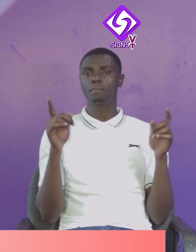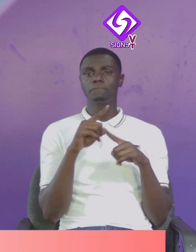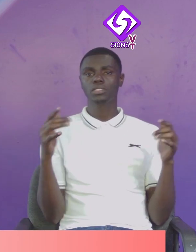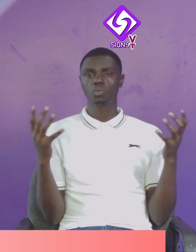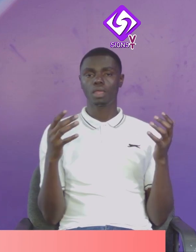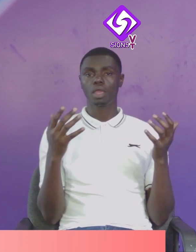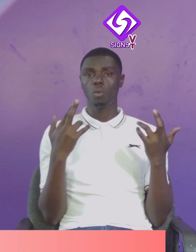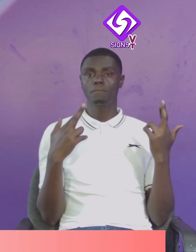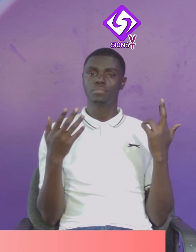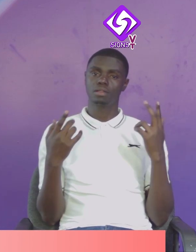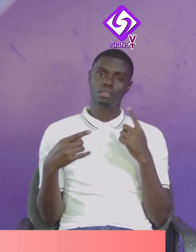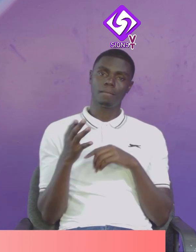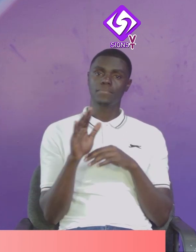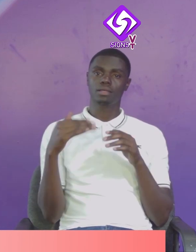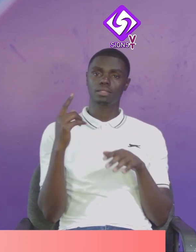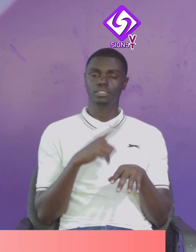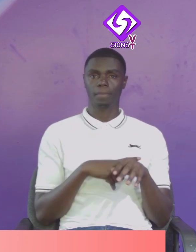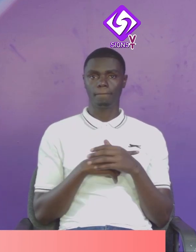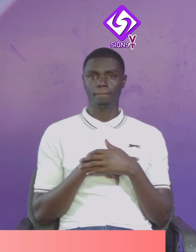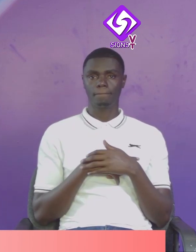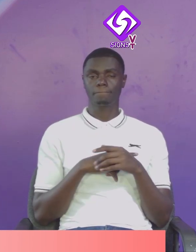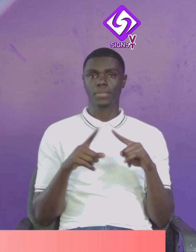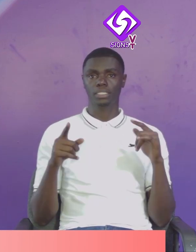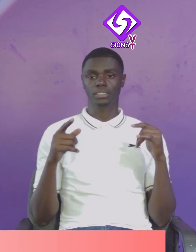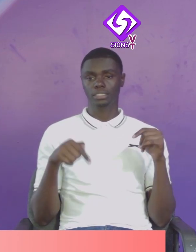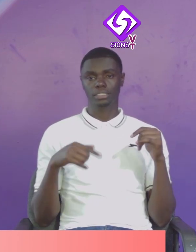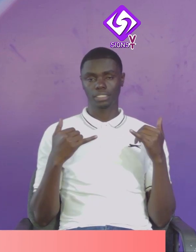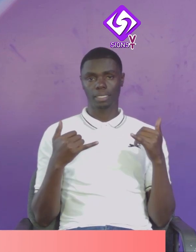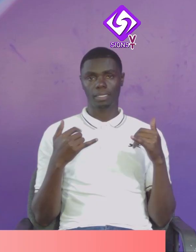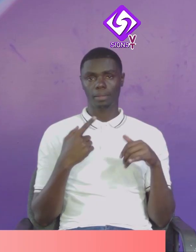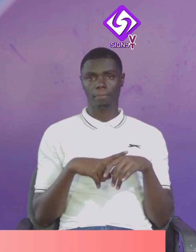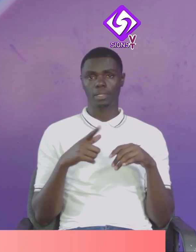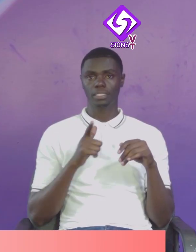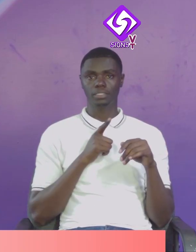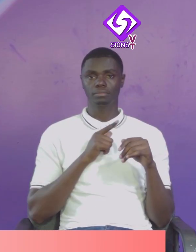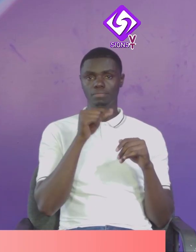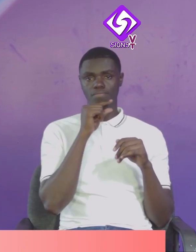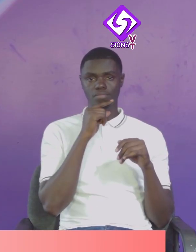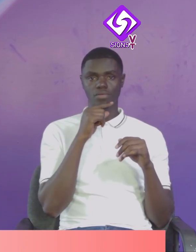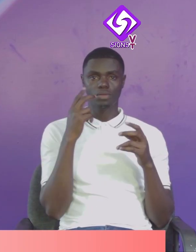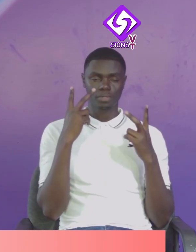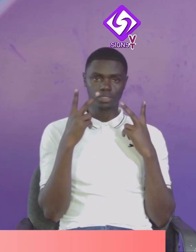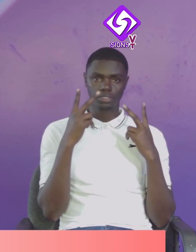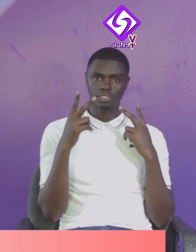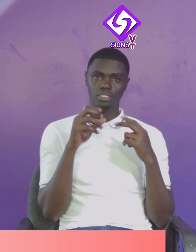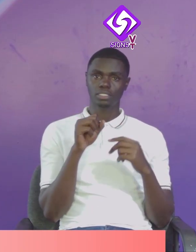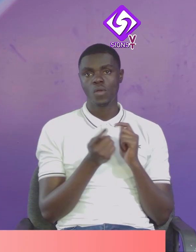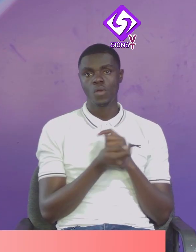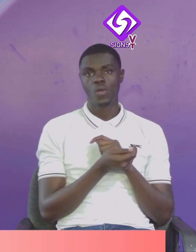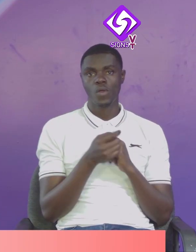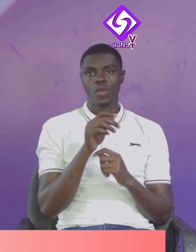they do come back next time round. And but for this time round, ladies and gentlemen, we are not seeing Sweden making a